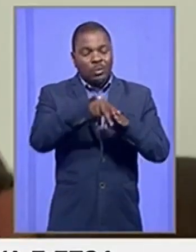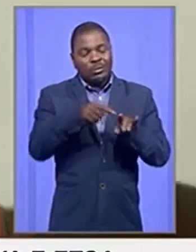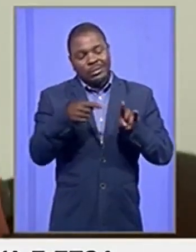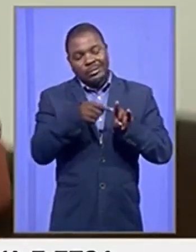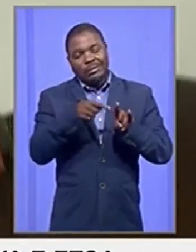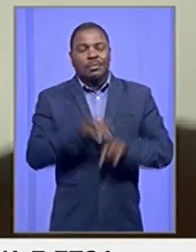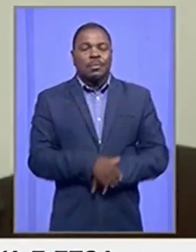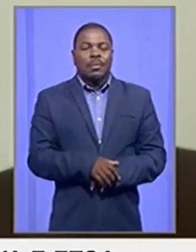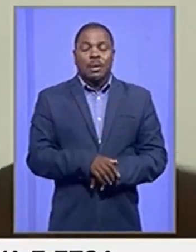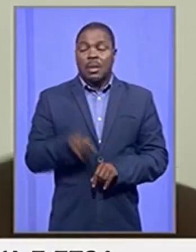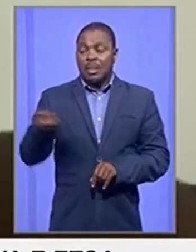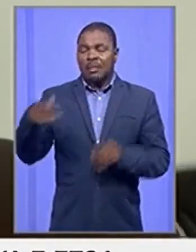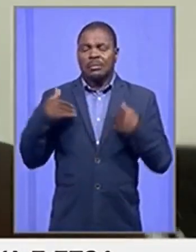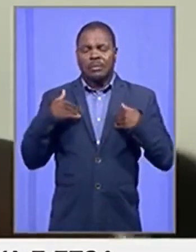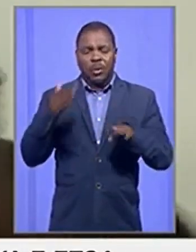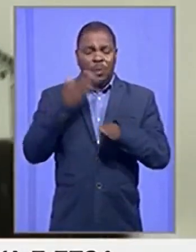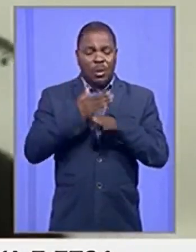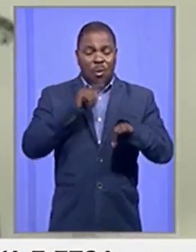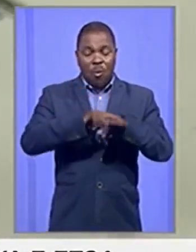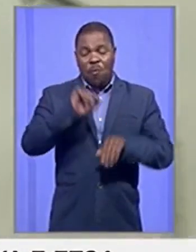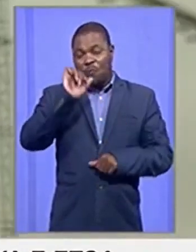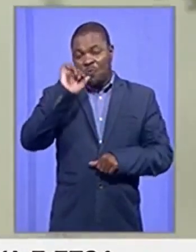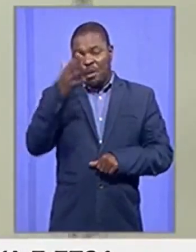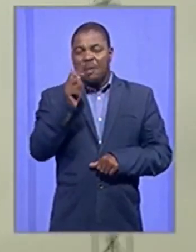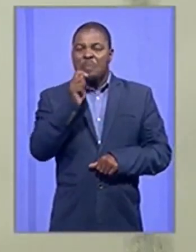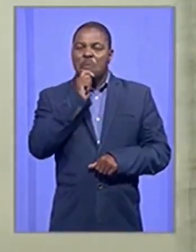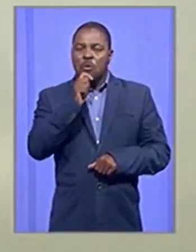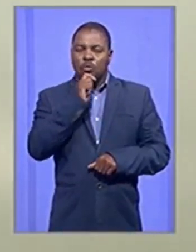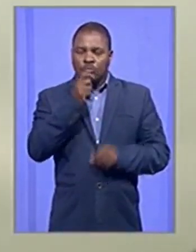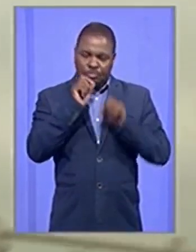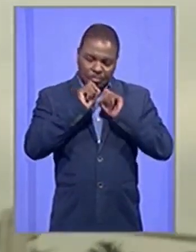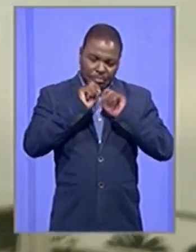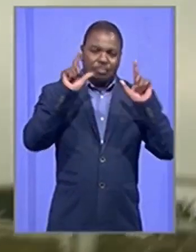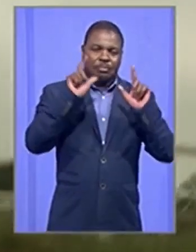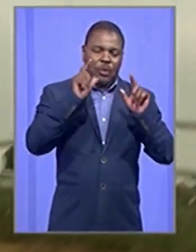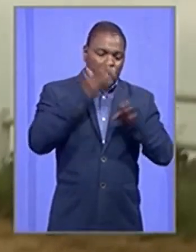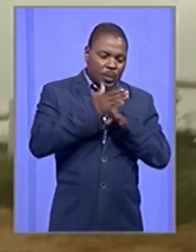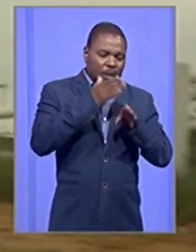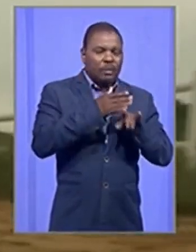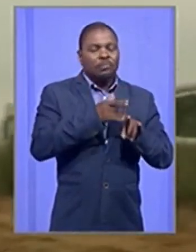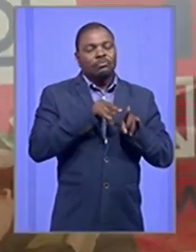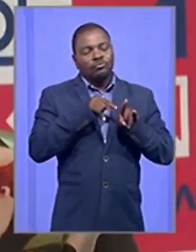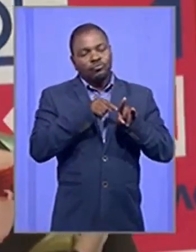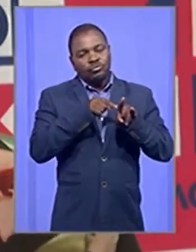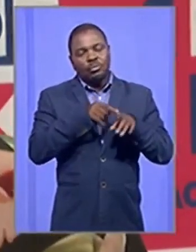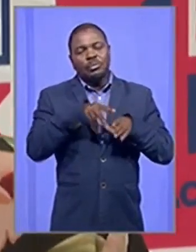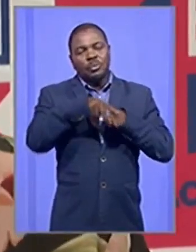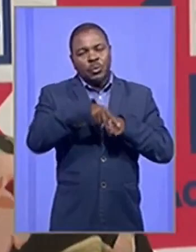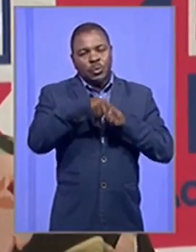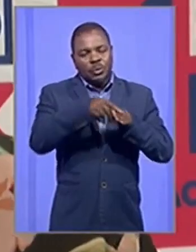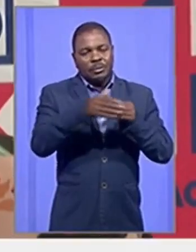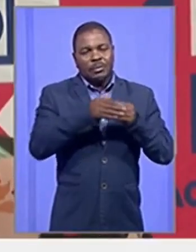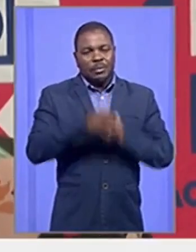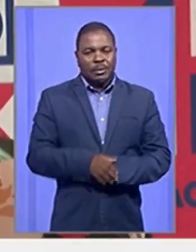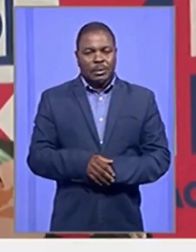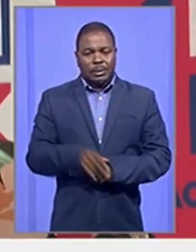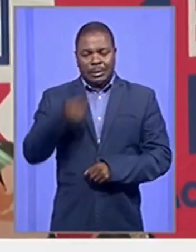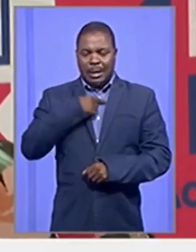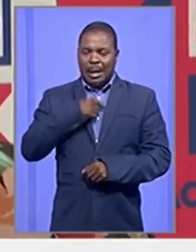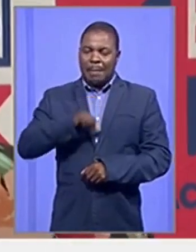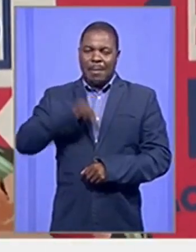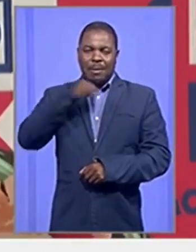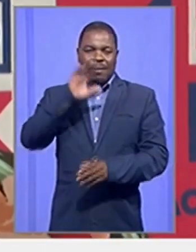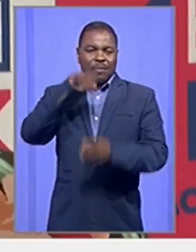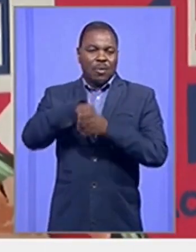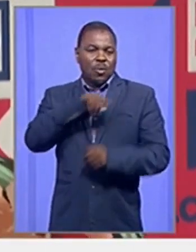bona o thoma ka iri ya bohlano mo mesong. We are absolutely honored to be part of it. I think racehorse owners have to take a